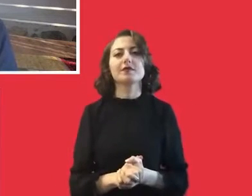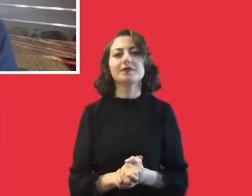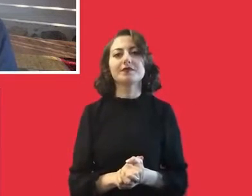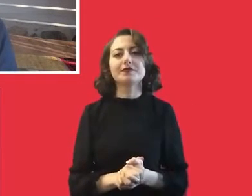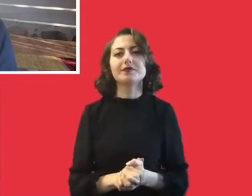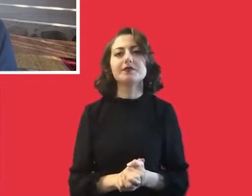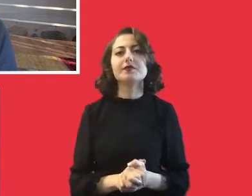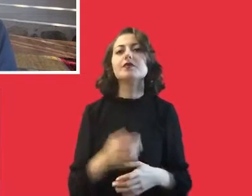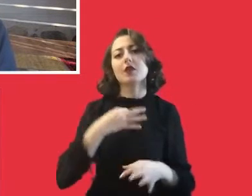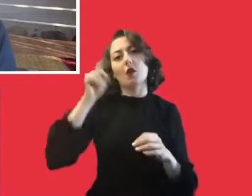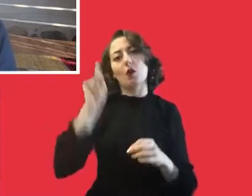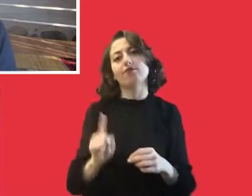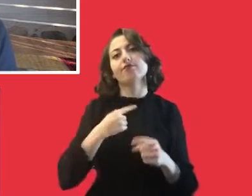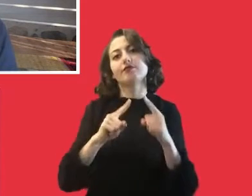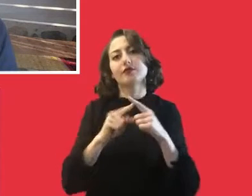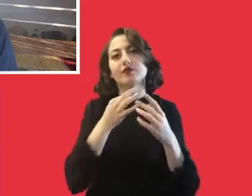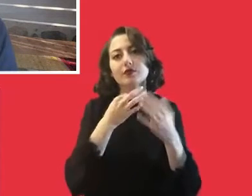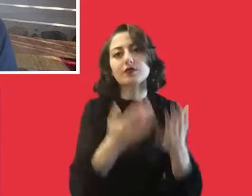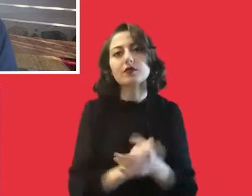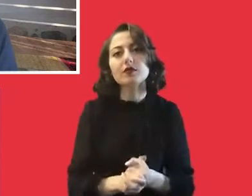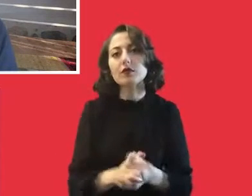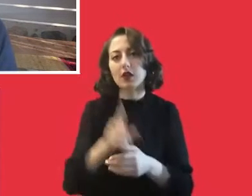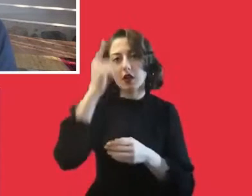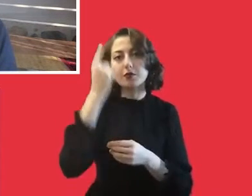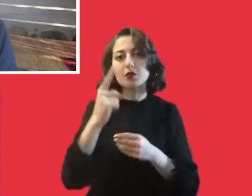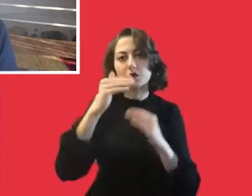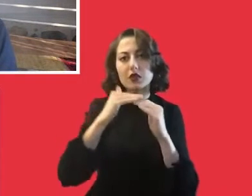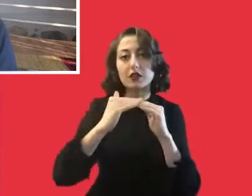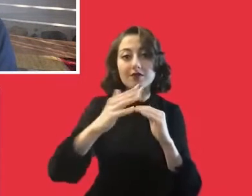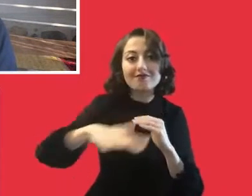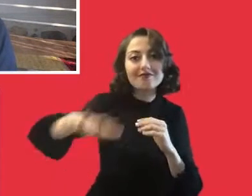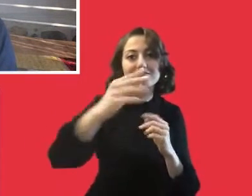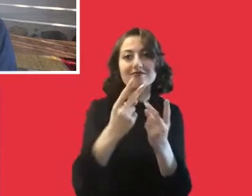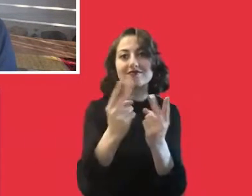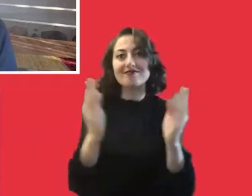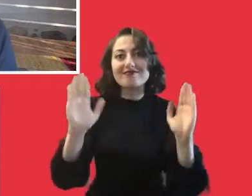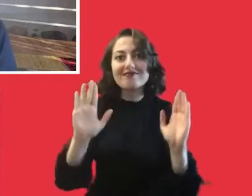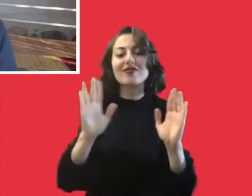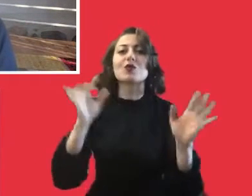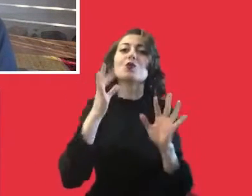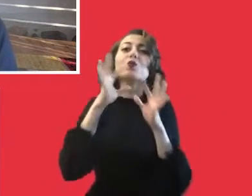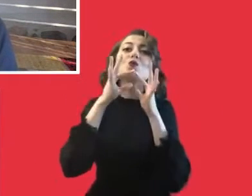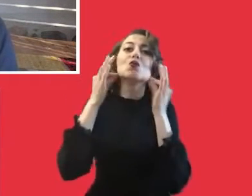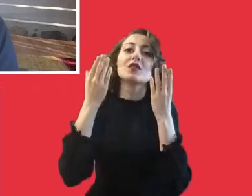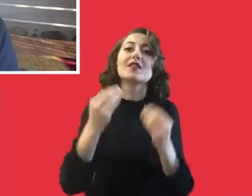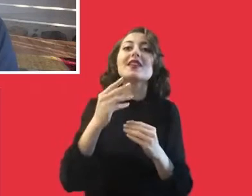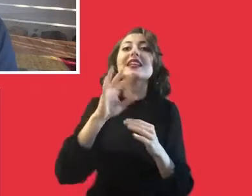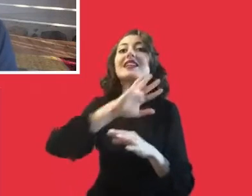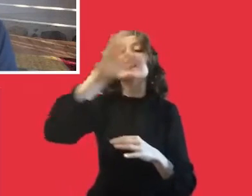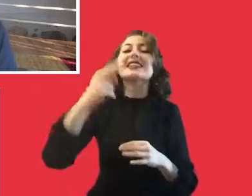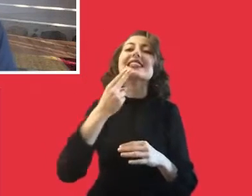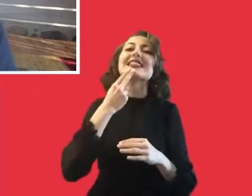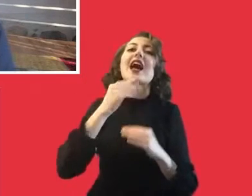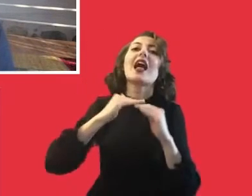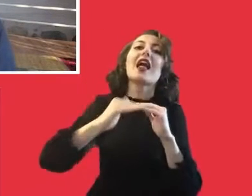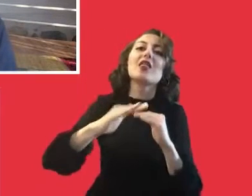you. Ben teşekkür ederim. Öncelikle böyle bir panelde bulunmanın Thank you a lot. First of all, being in such kind of a panel, it really makes me very happy, and